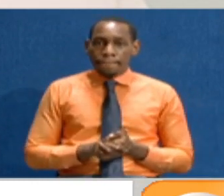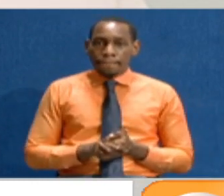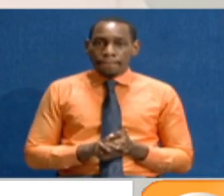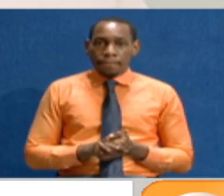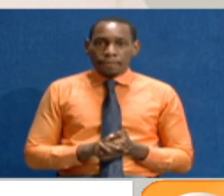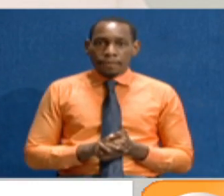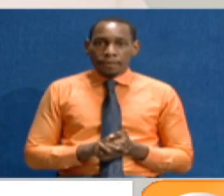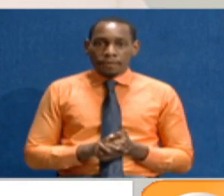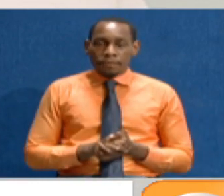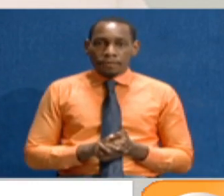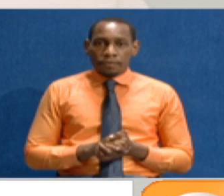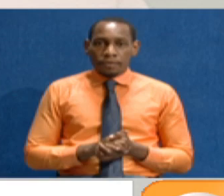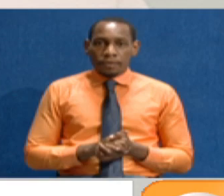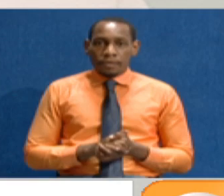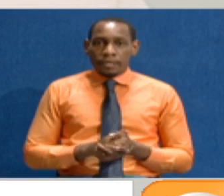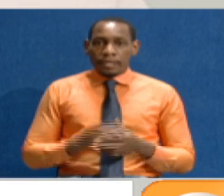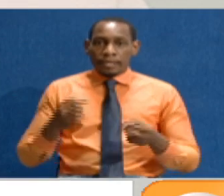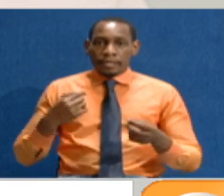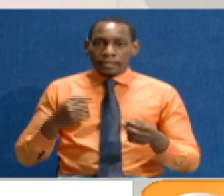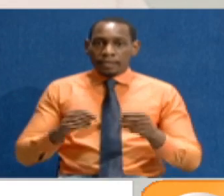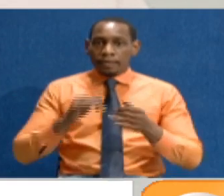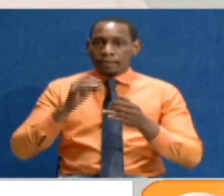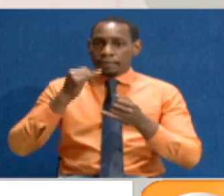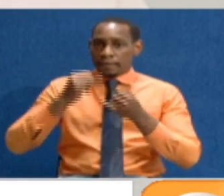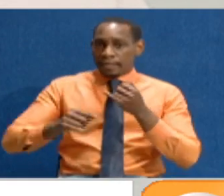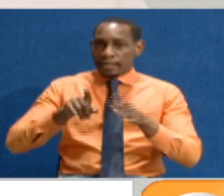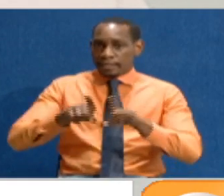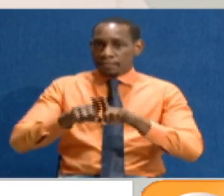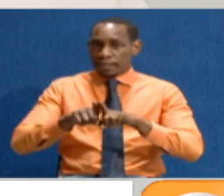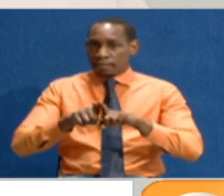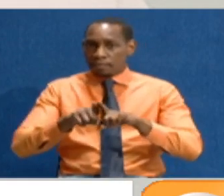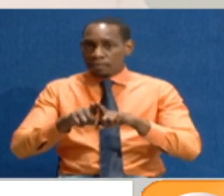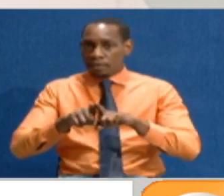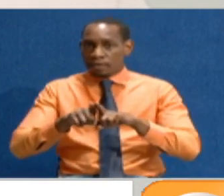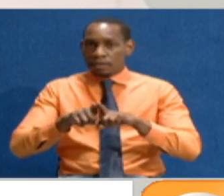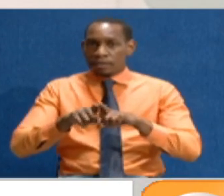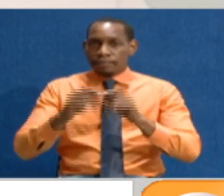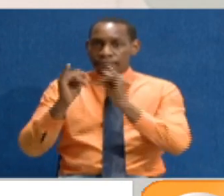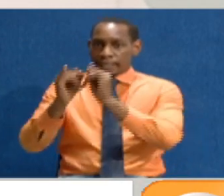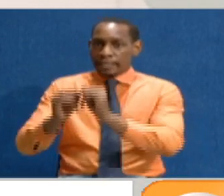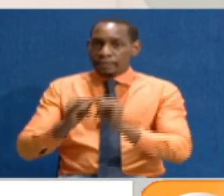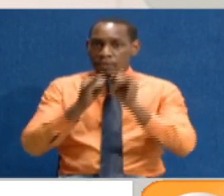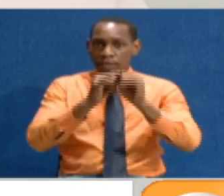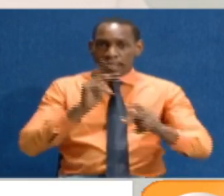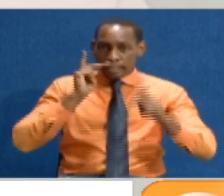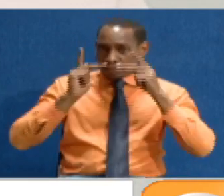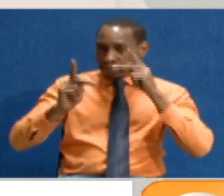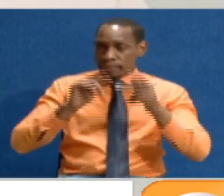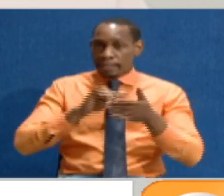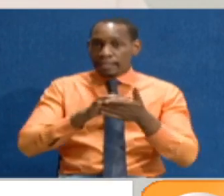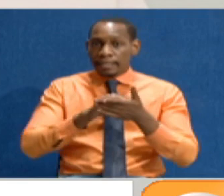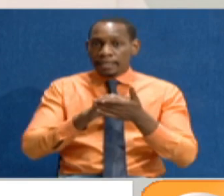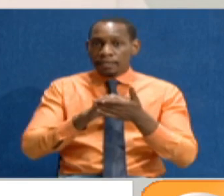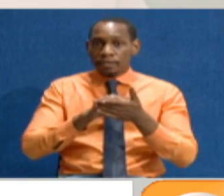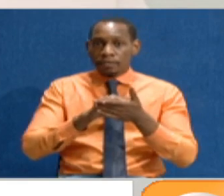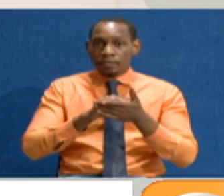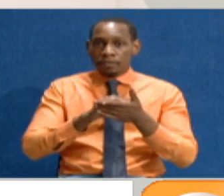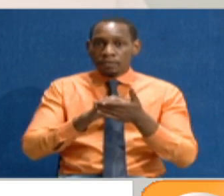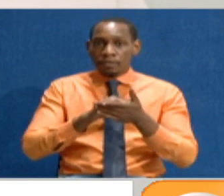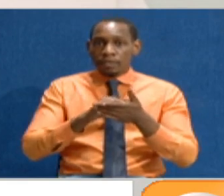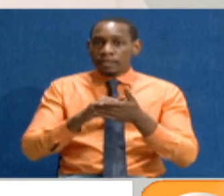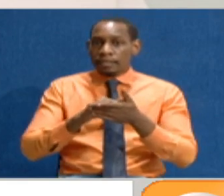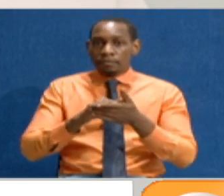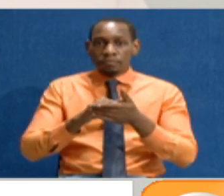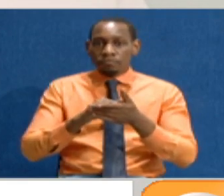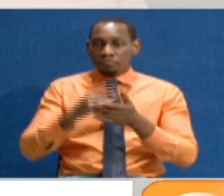And second to last, they come from an individual perspective that's not really very well